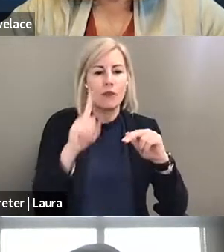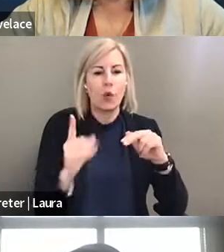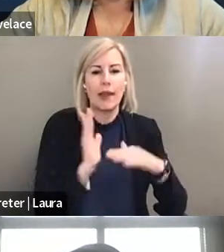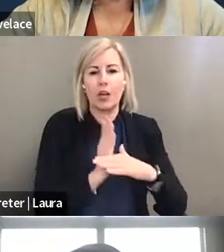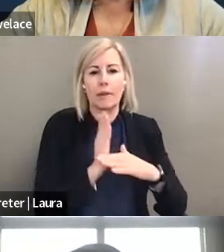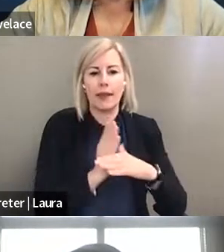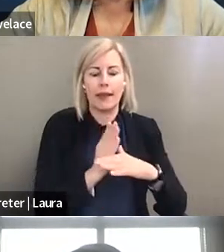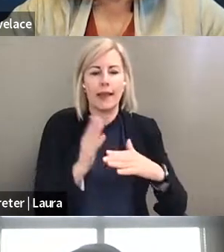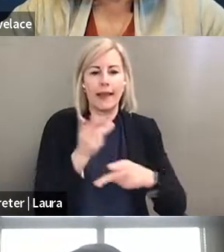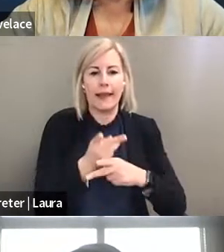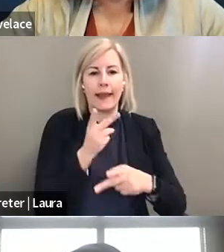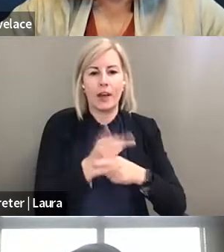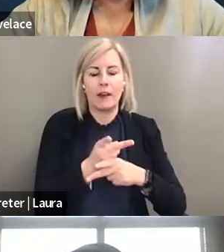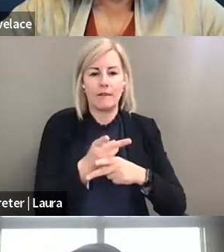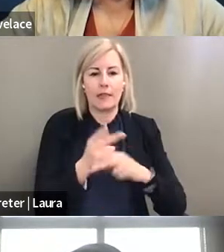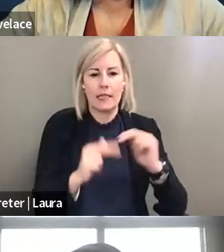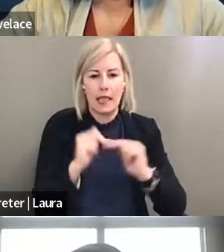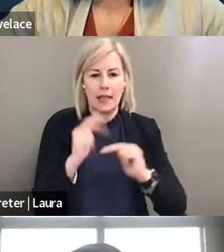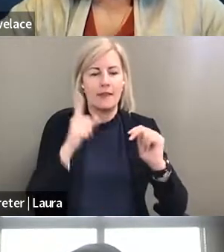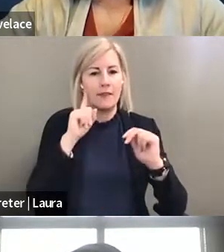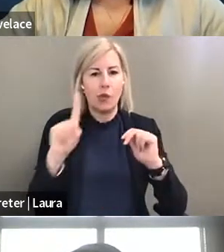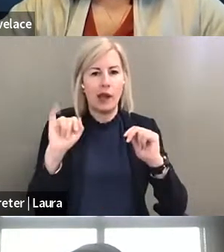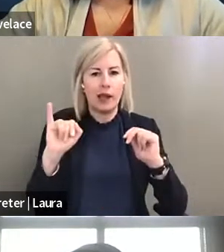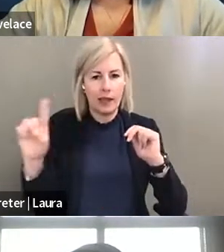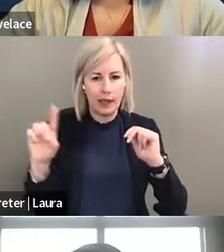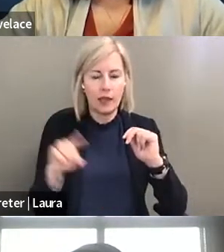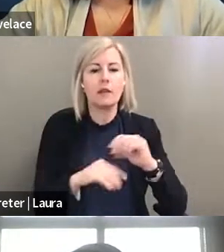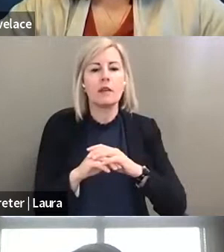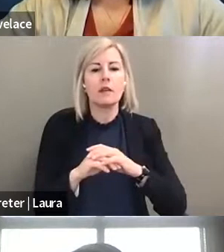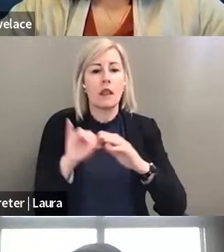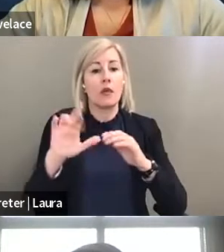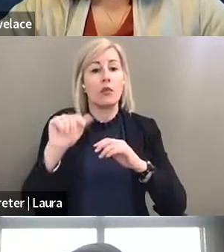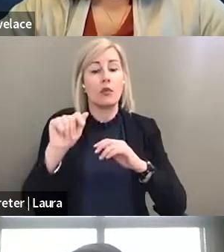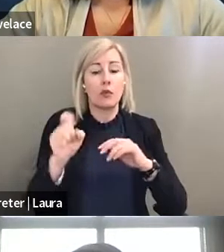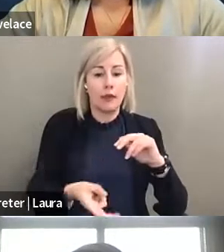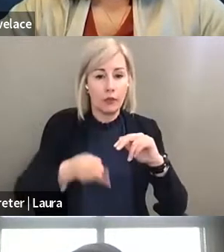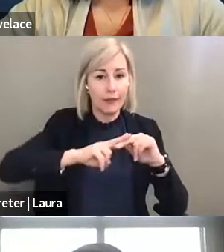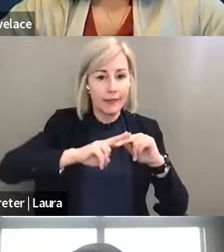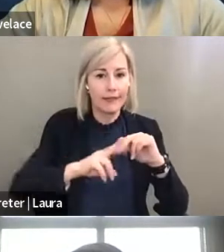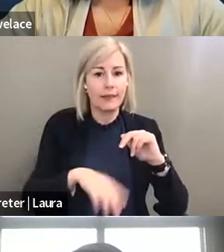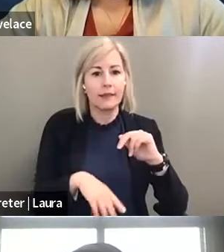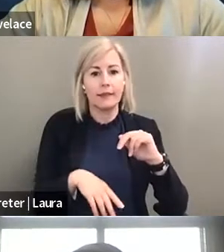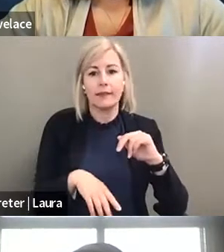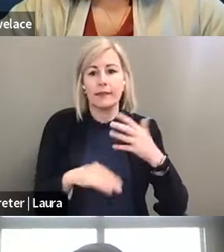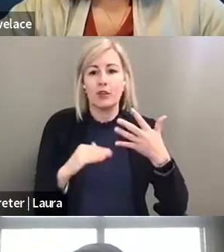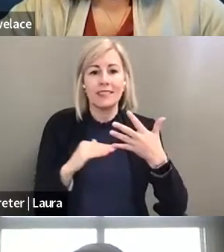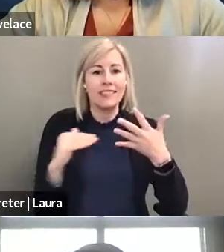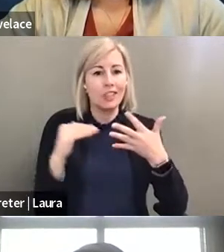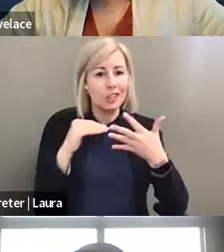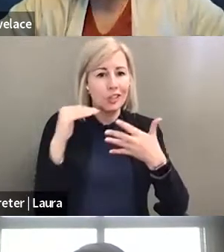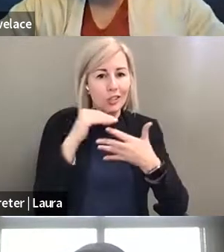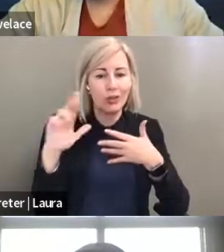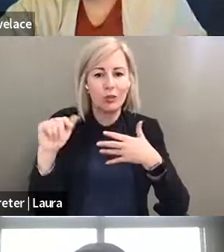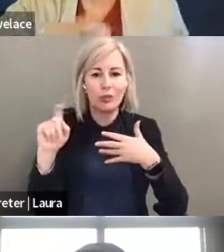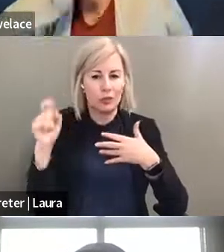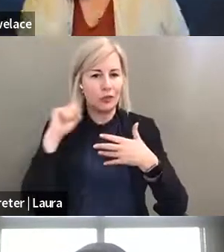care facilities for intellectual disabilities, those rate increases. There's tiered rates. You've heard a little bit about